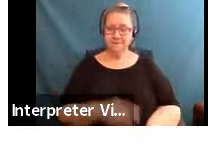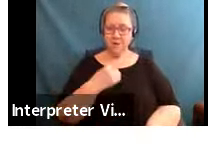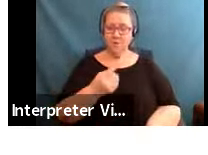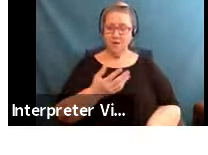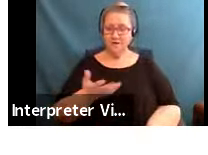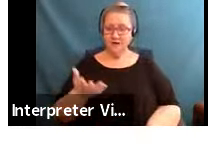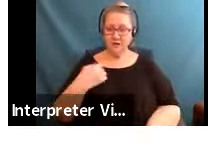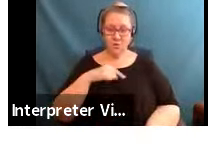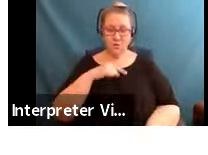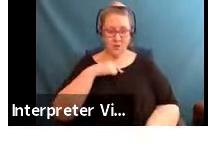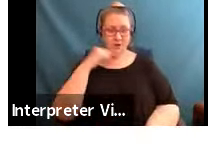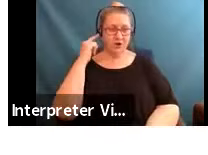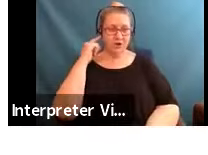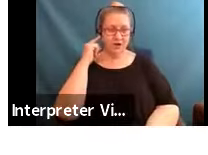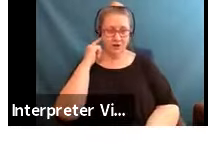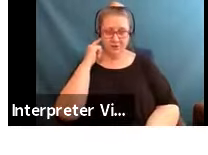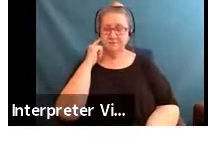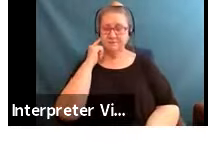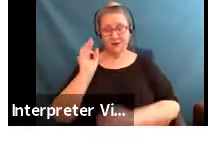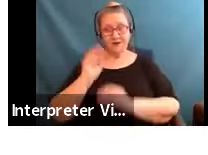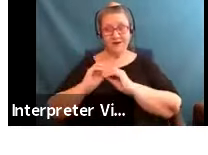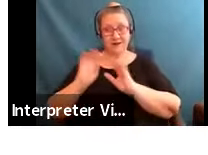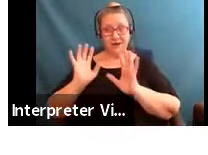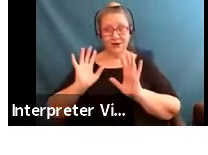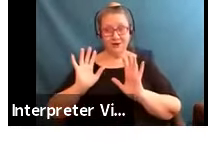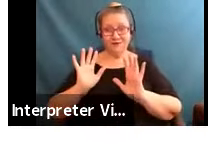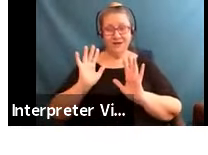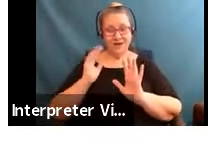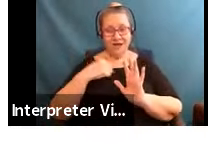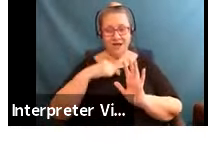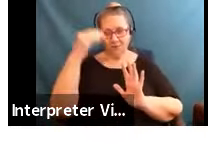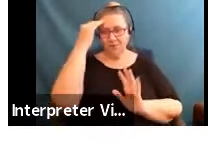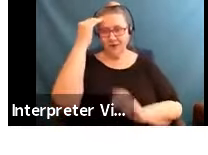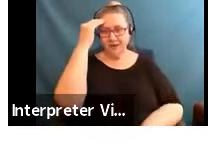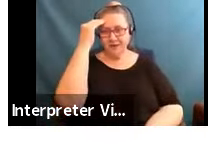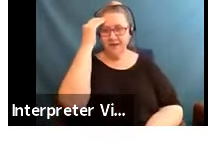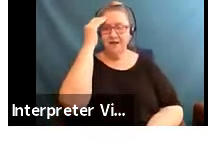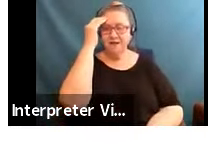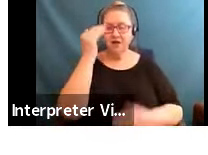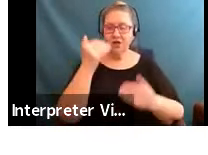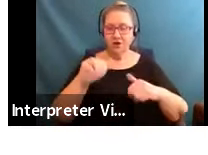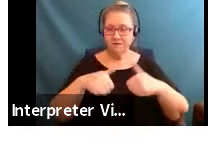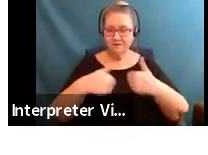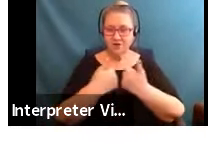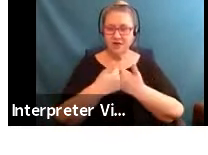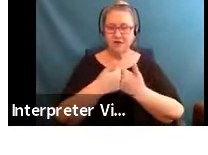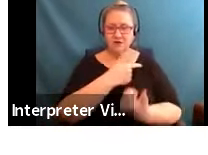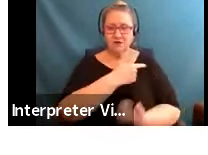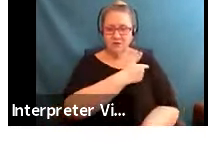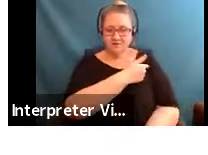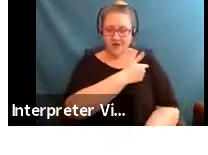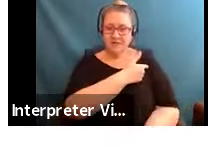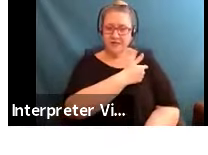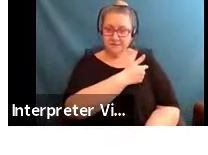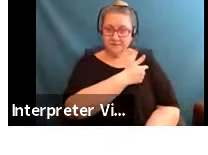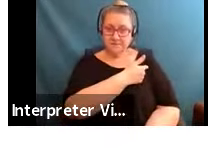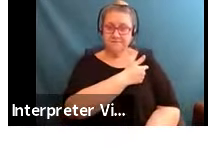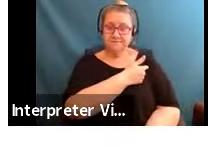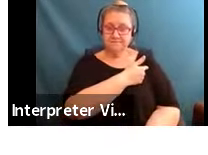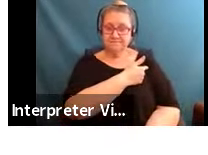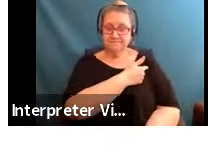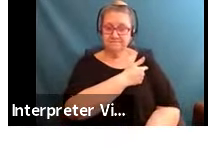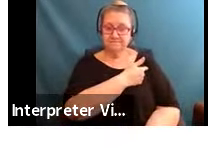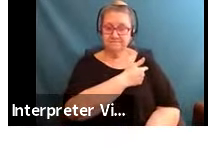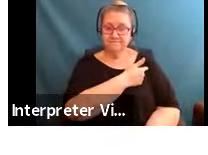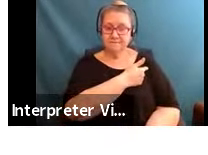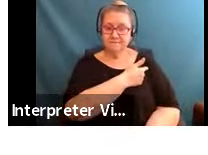are hearing in the loud and clear, and that we recognize about the current challenges with our vaccine rollout,